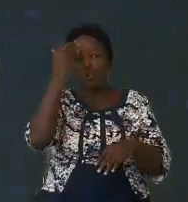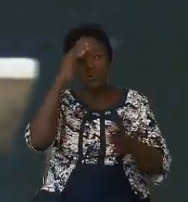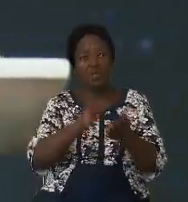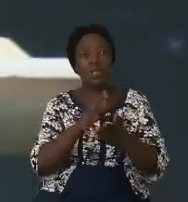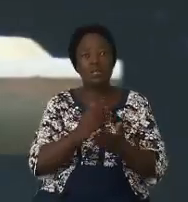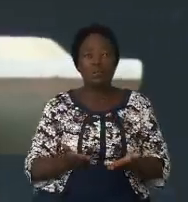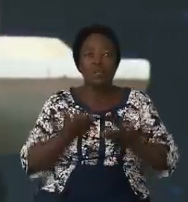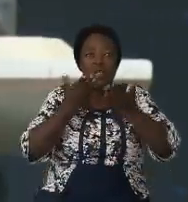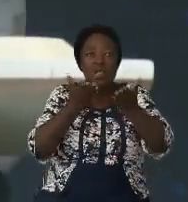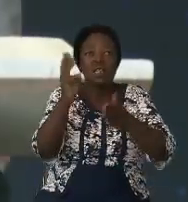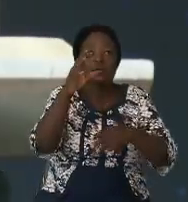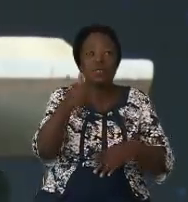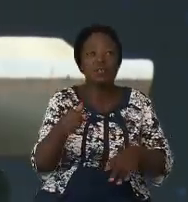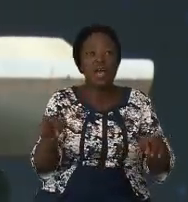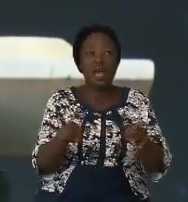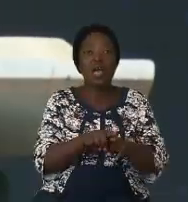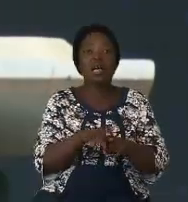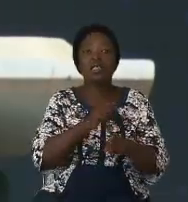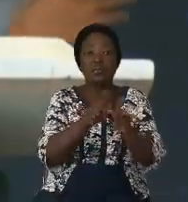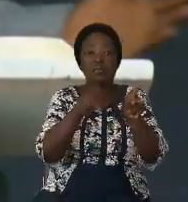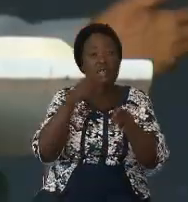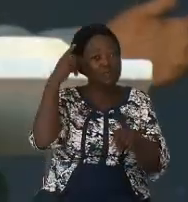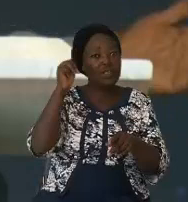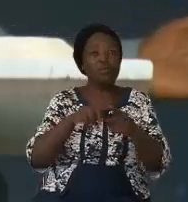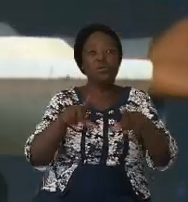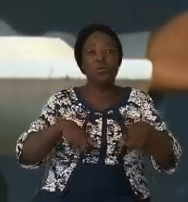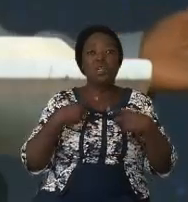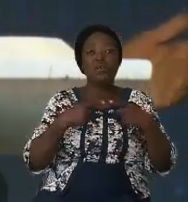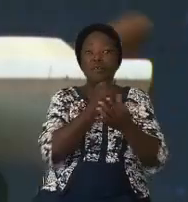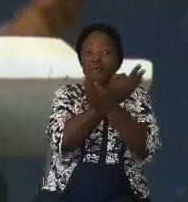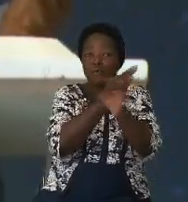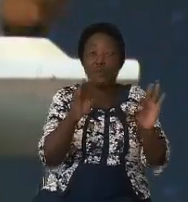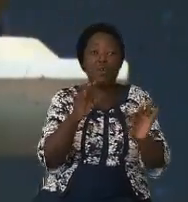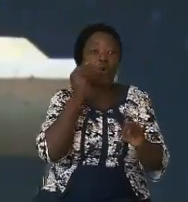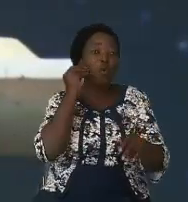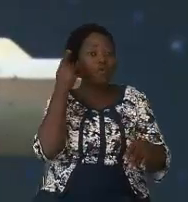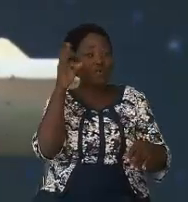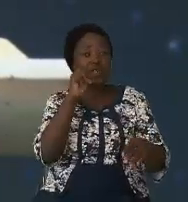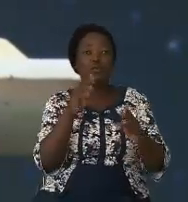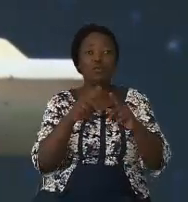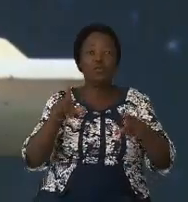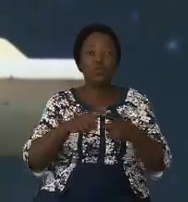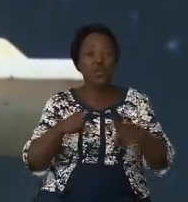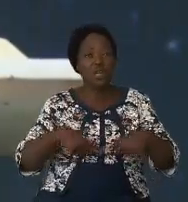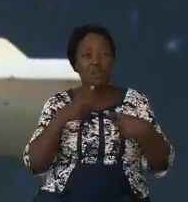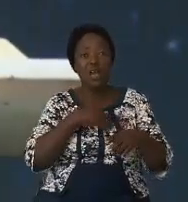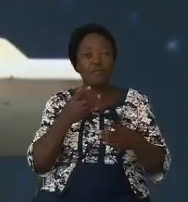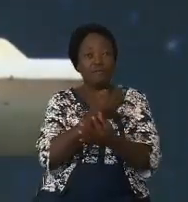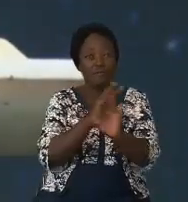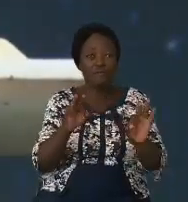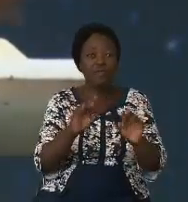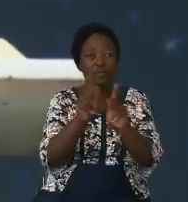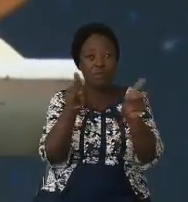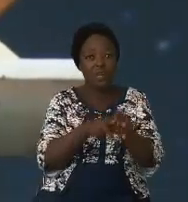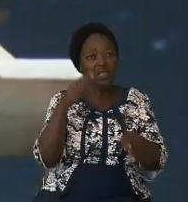the people who did not know that, they present themselves as accommodation, free